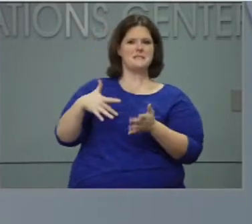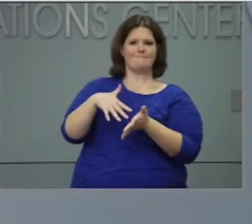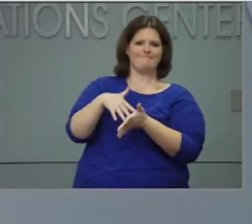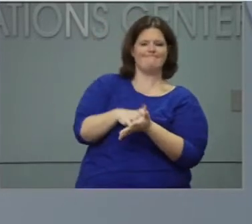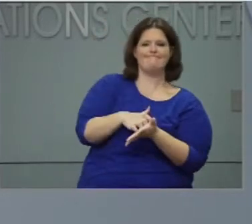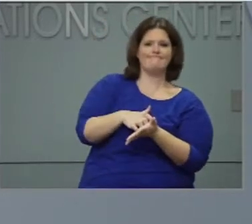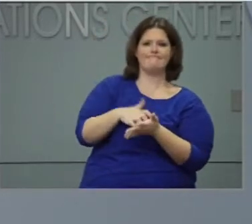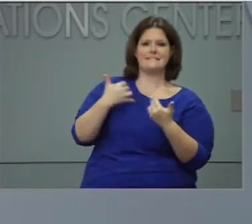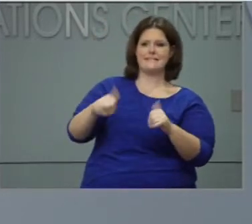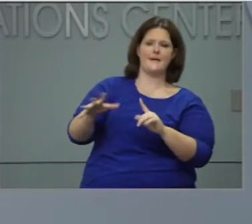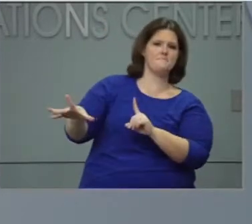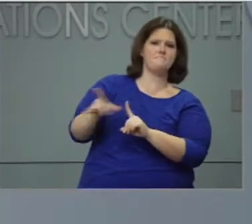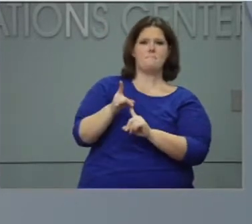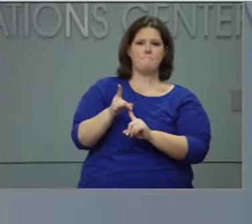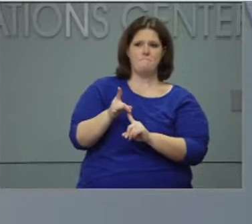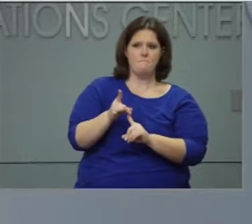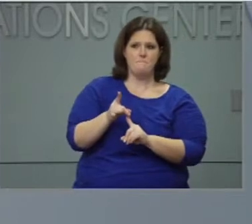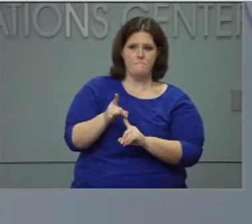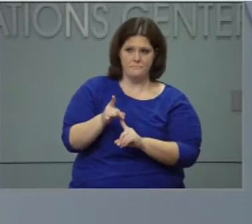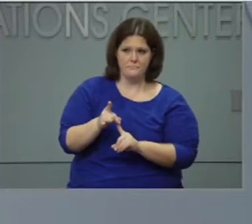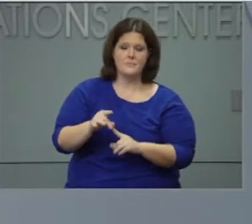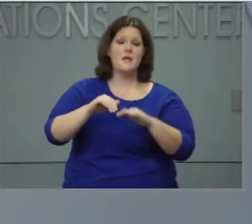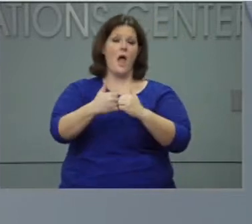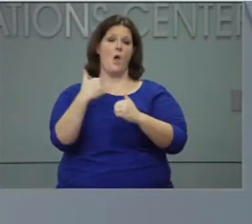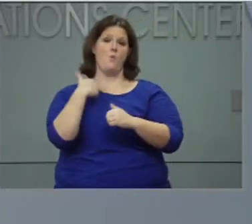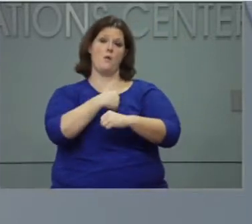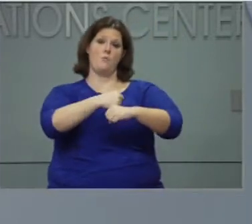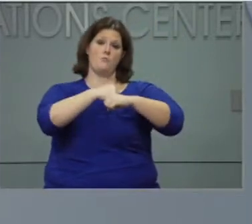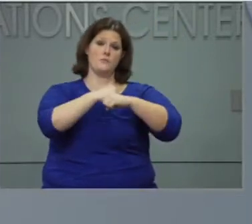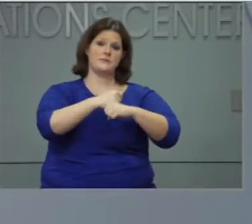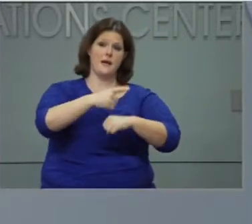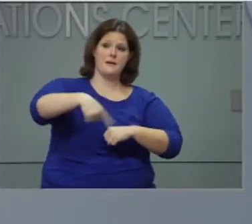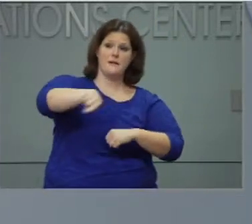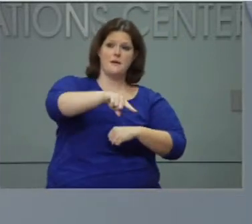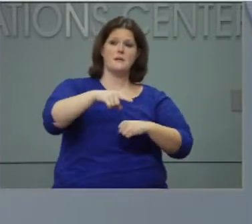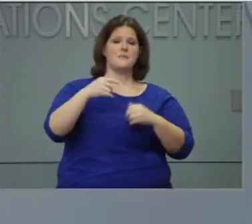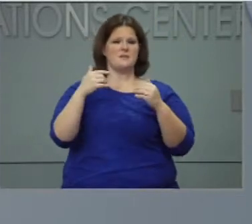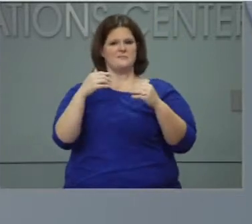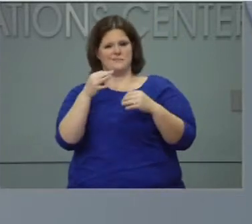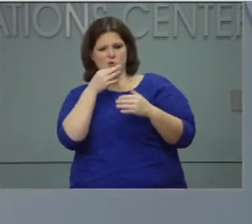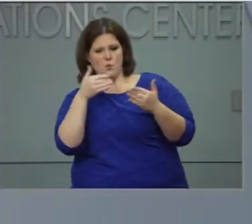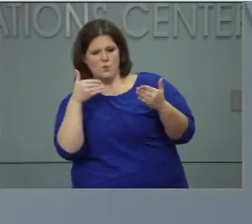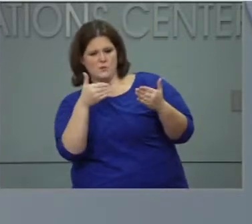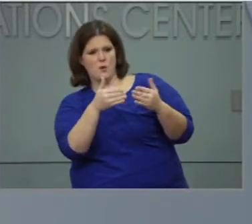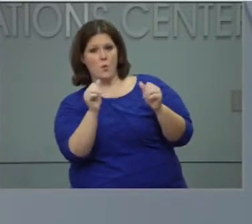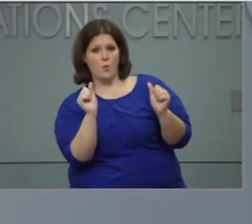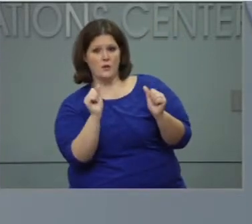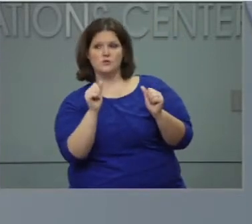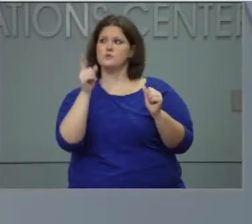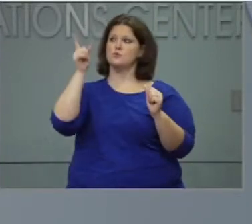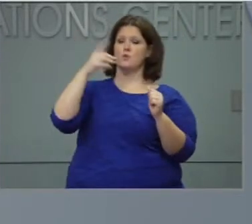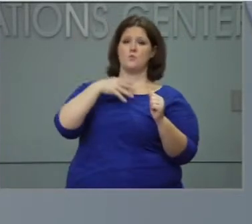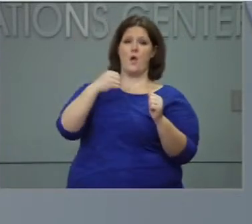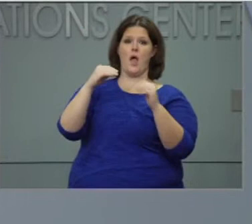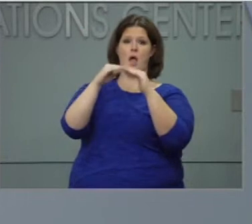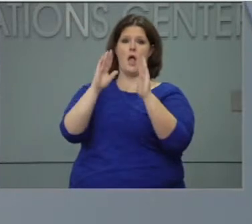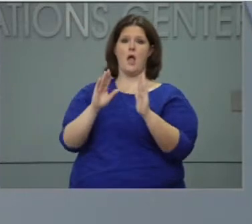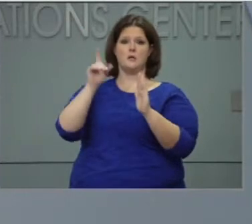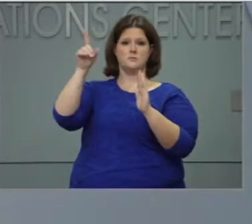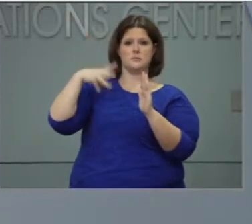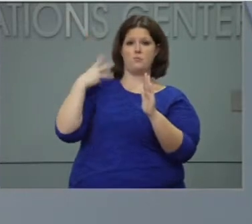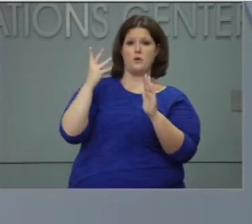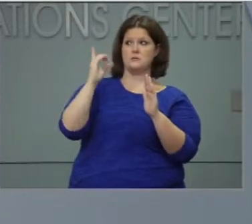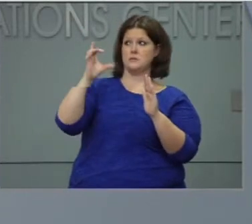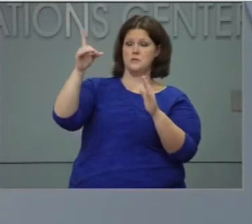protect against severe illness, hospitalization, and death from COVID-19, as we head into the winter, the White House today announced that it's planning